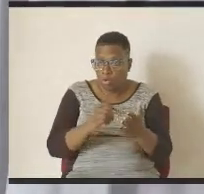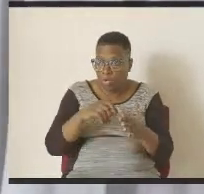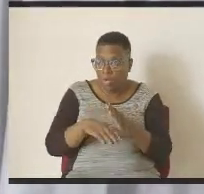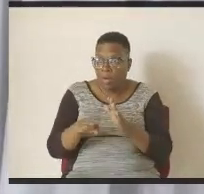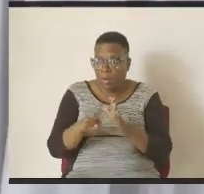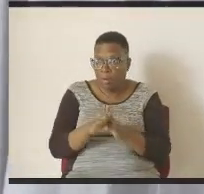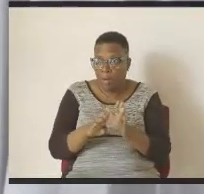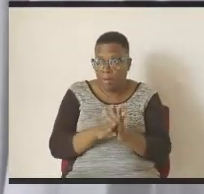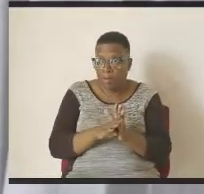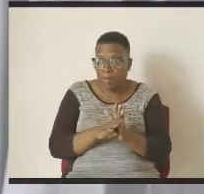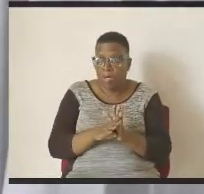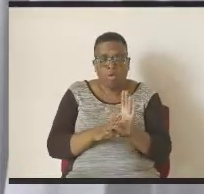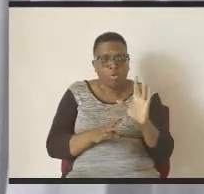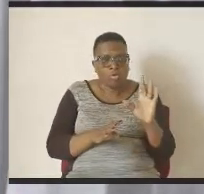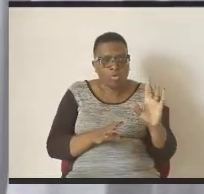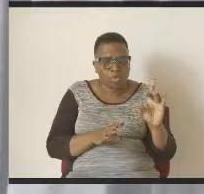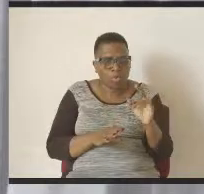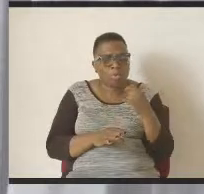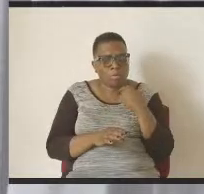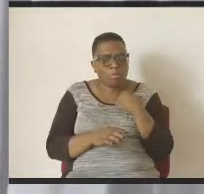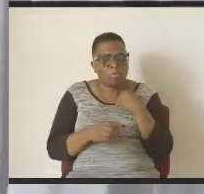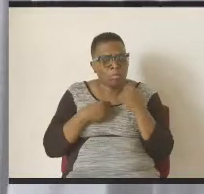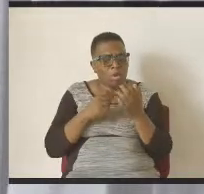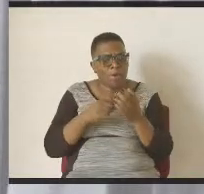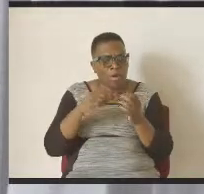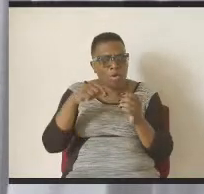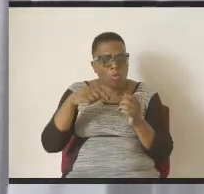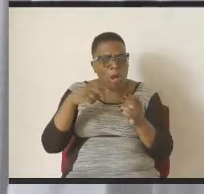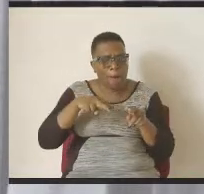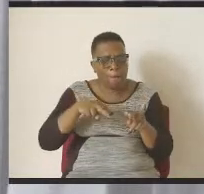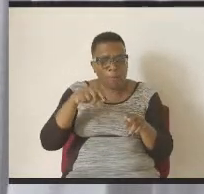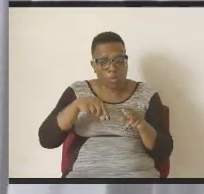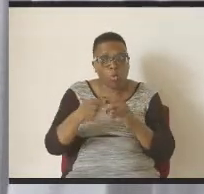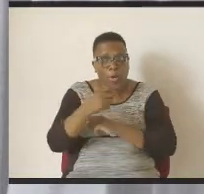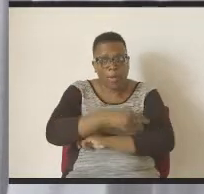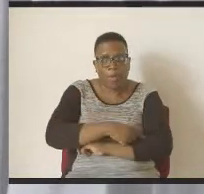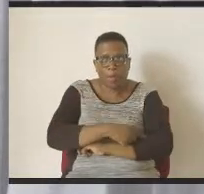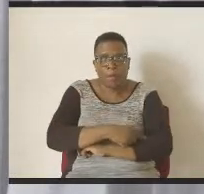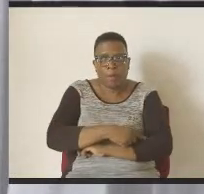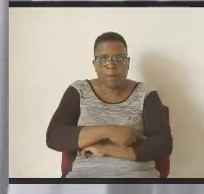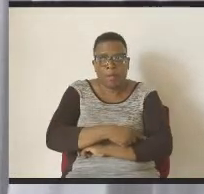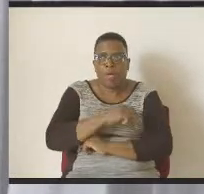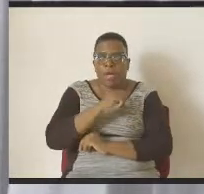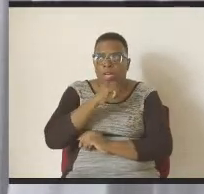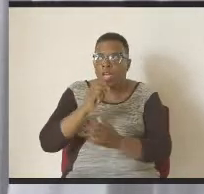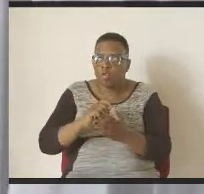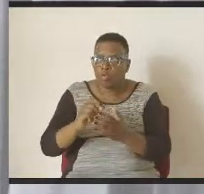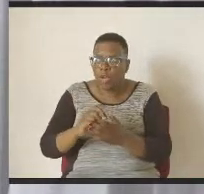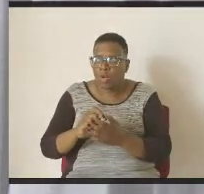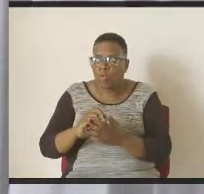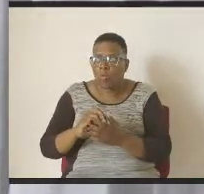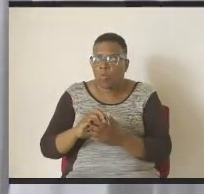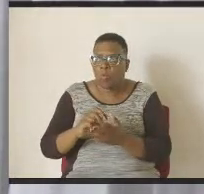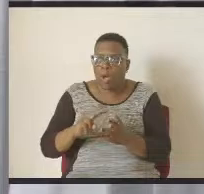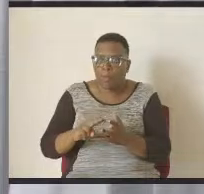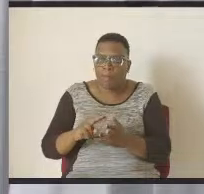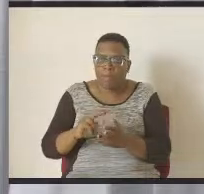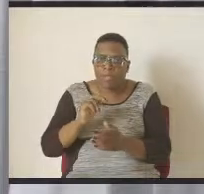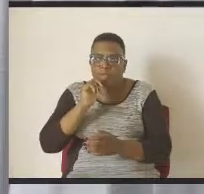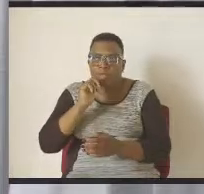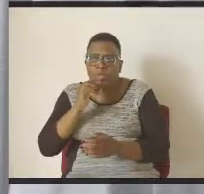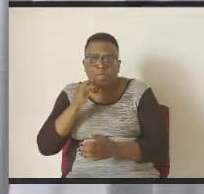very intentional by the writer, because he has something that he wants to communicate to us in a very special